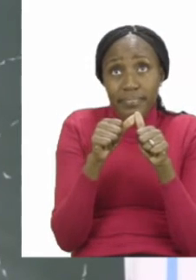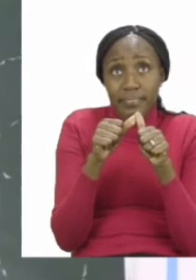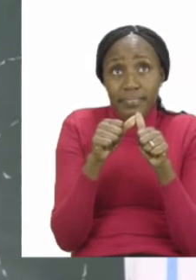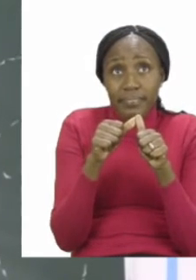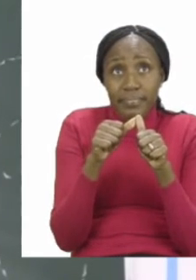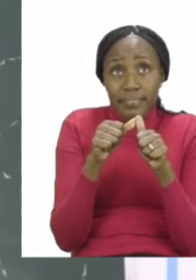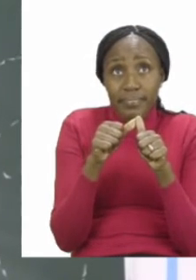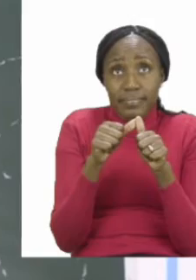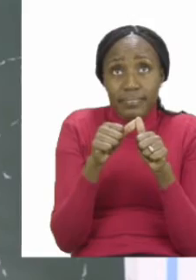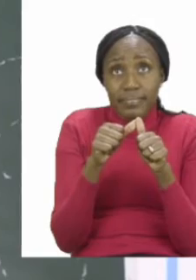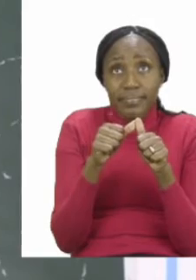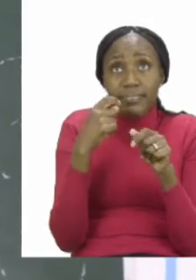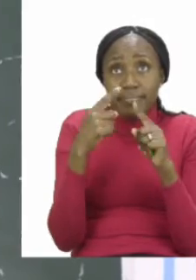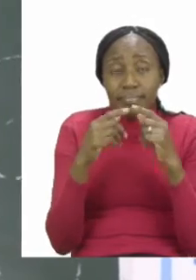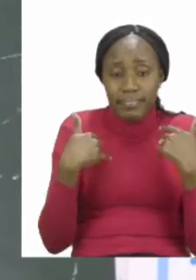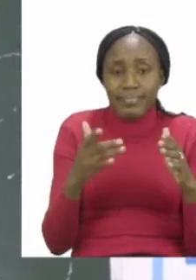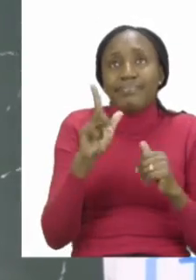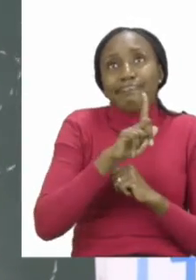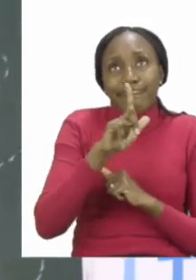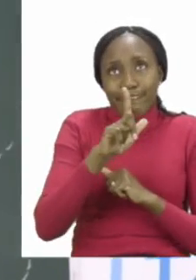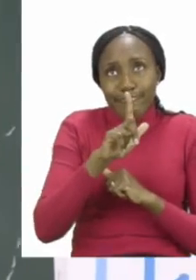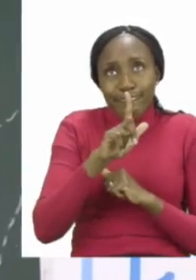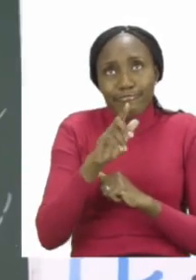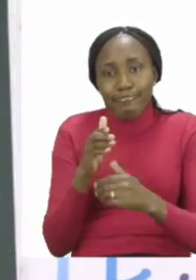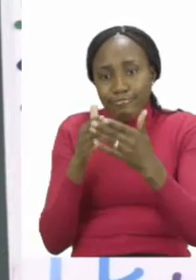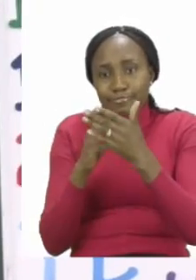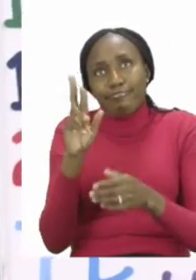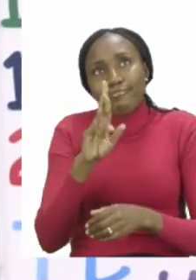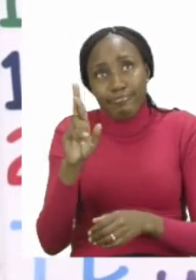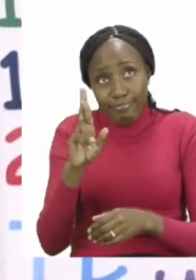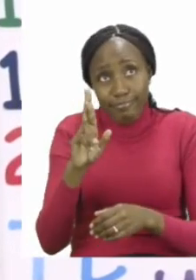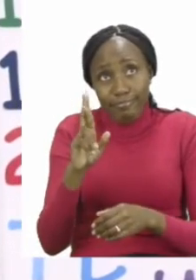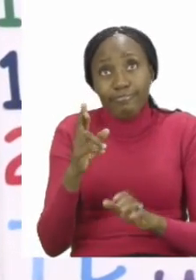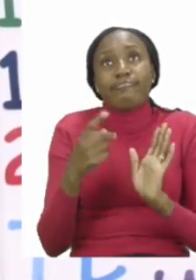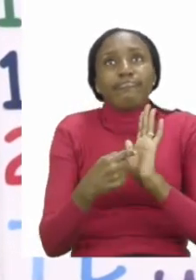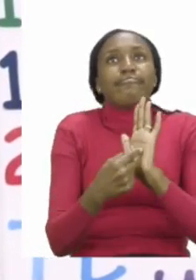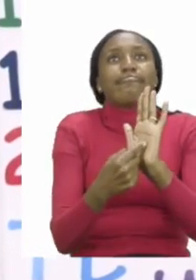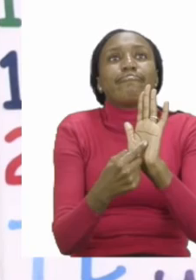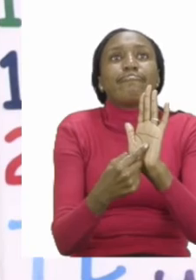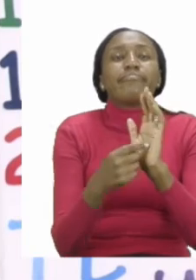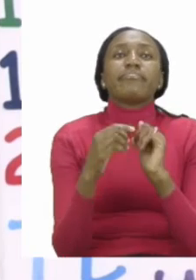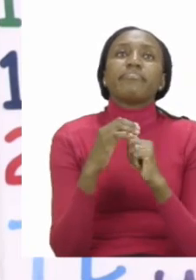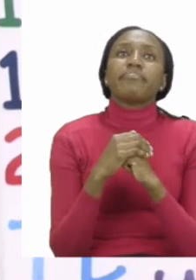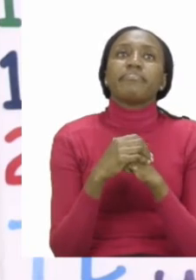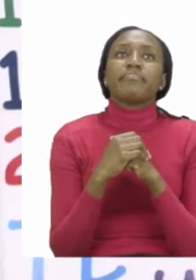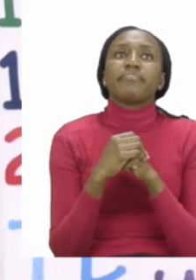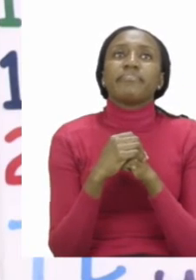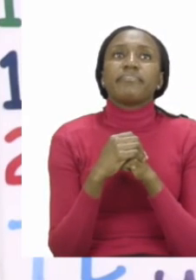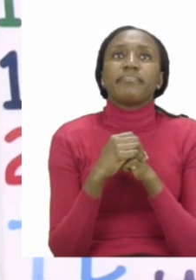we say from left to right, it means we start on this side, which is